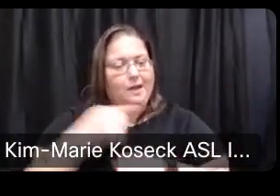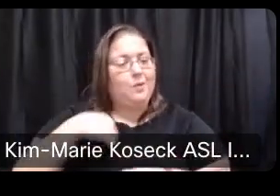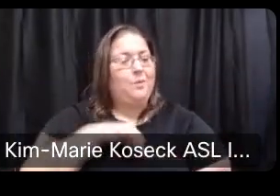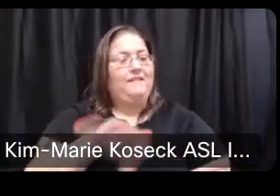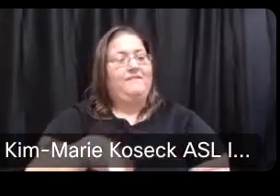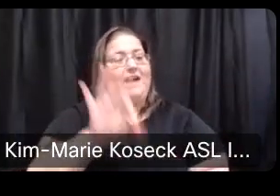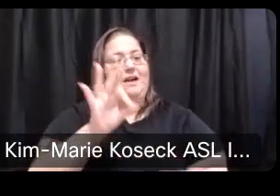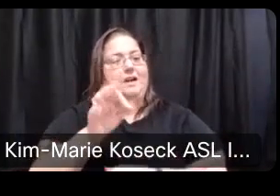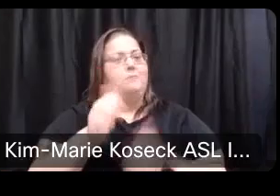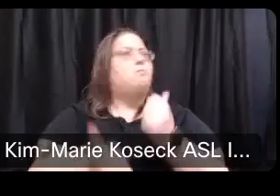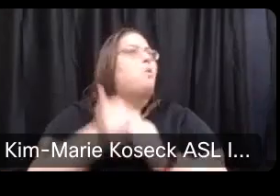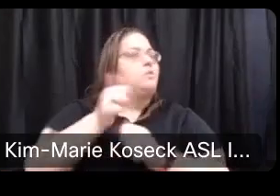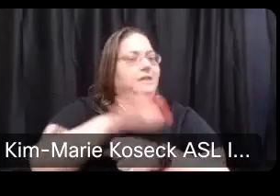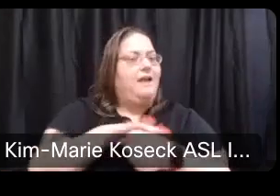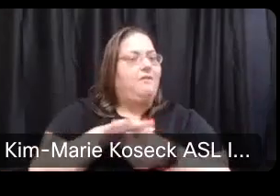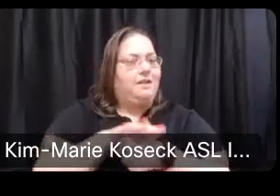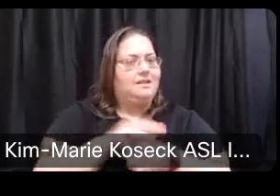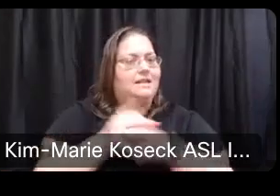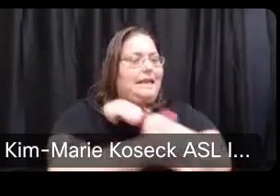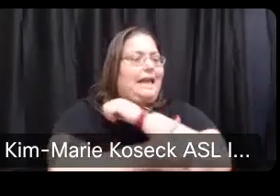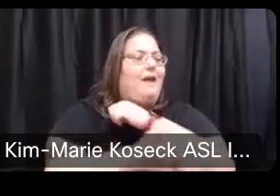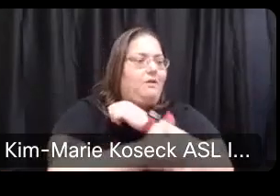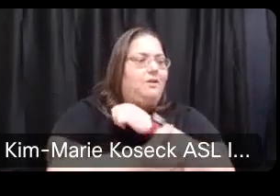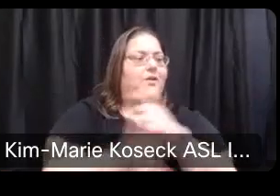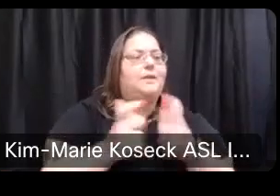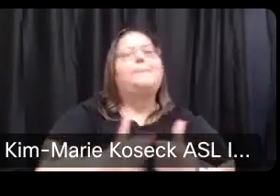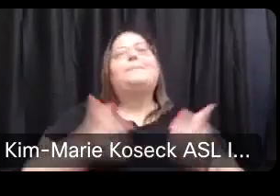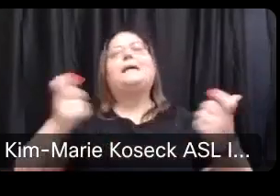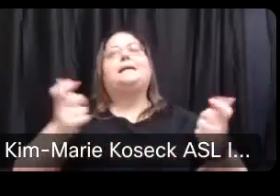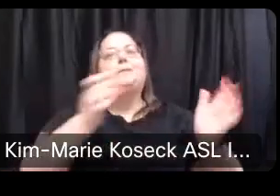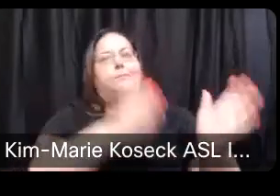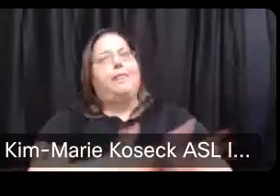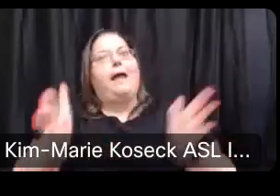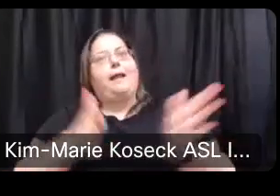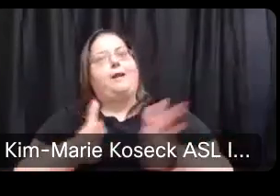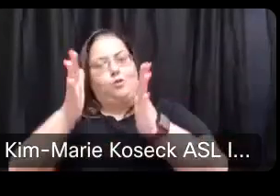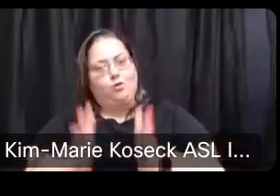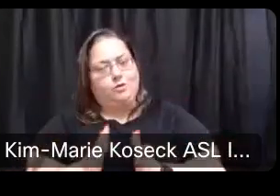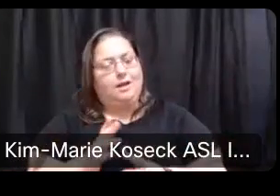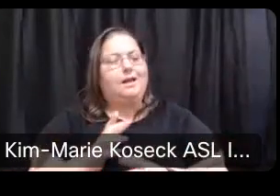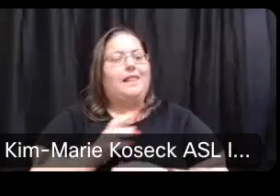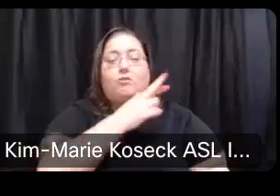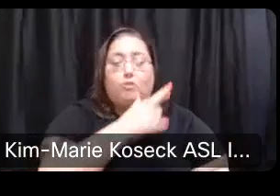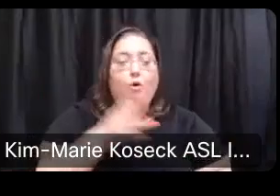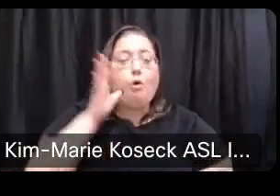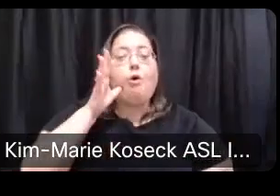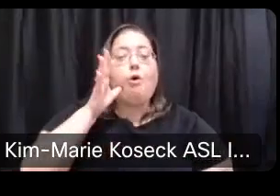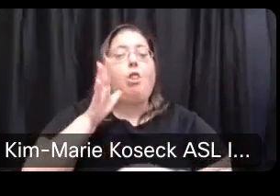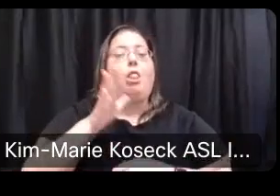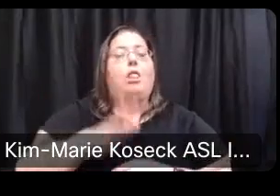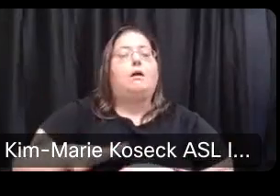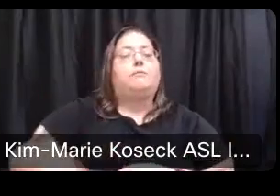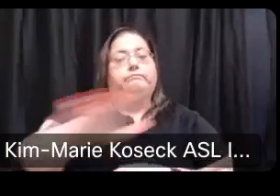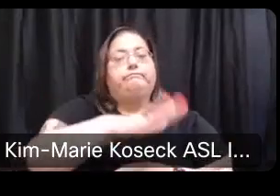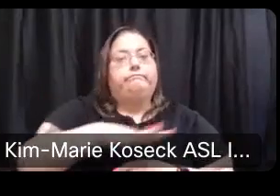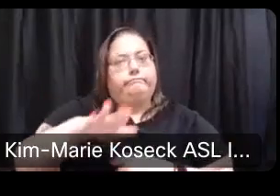areas of the state, counties are often the de facto planners, especially in rural counties where municipalities don't have